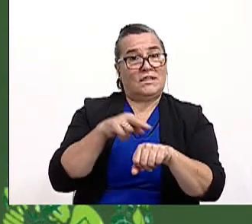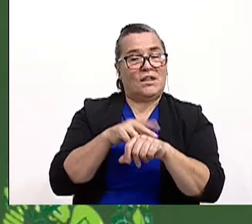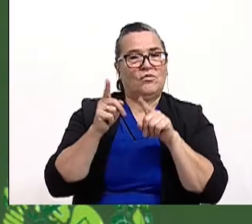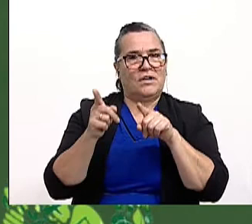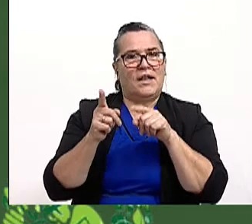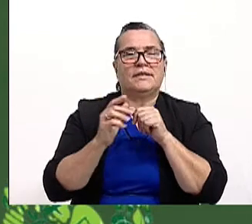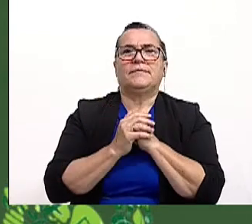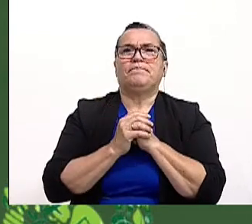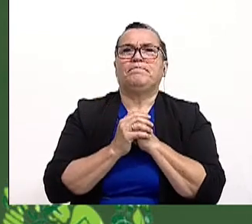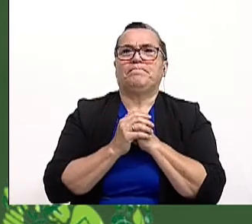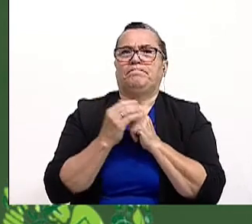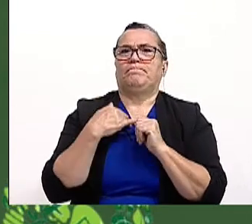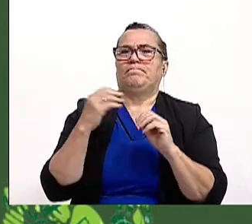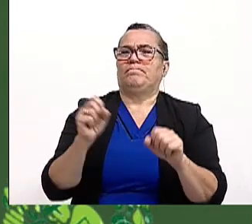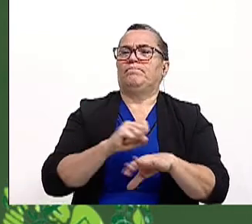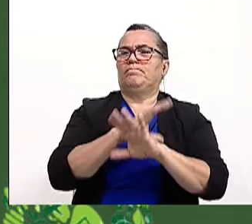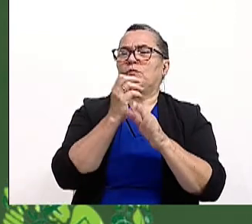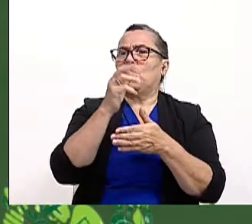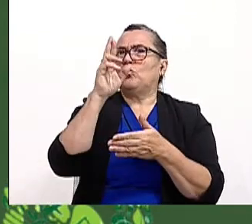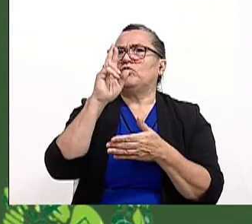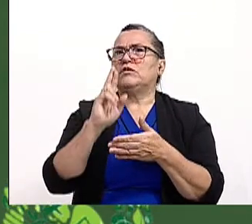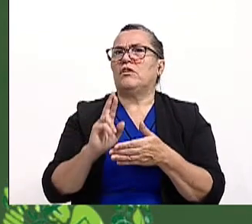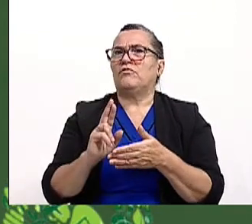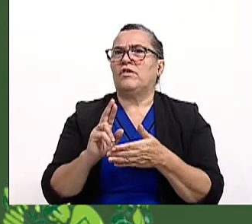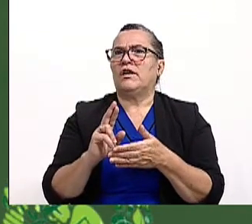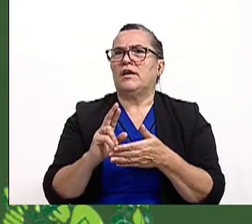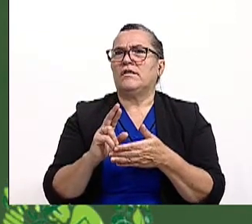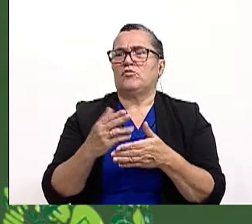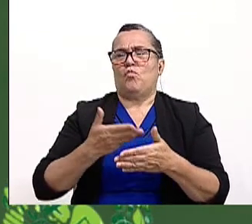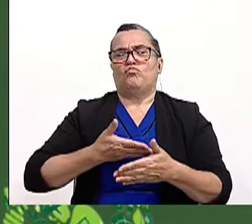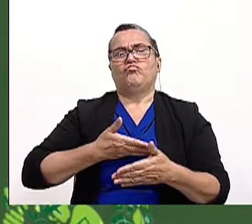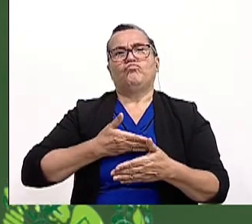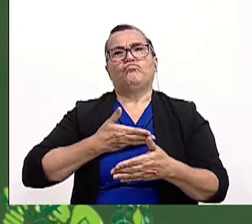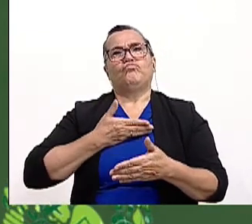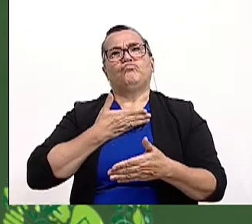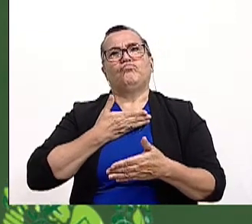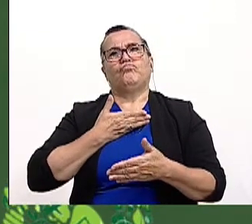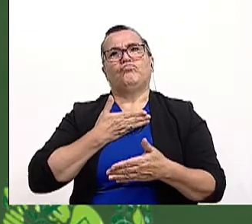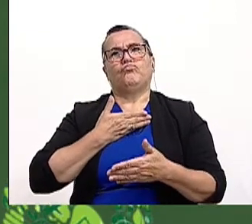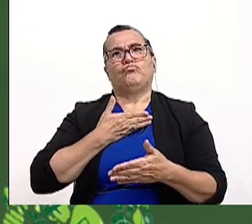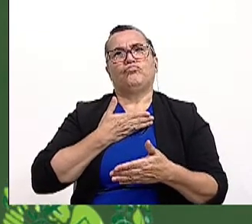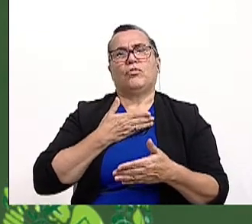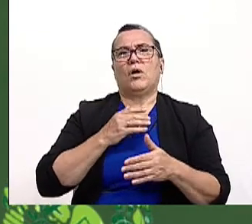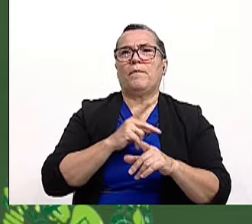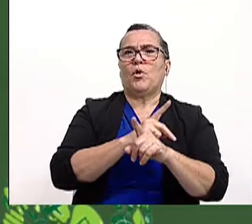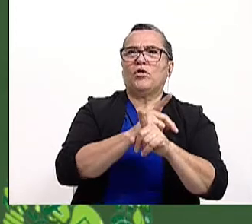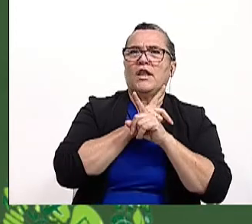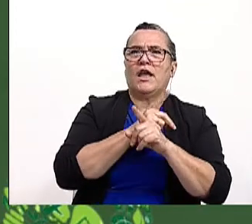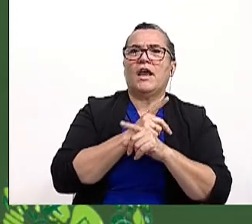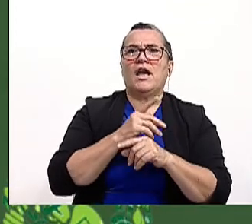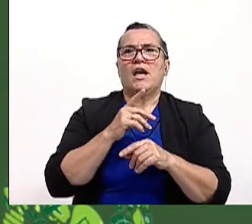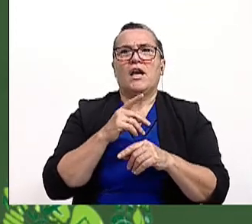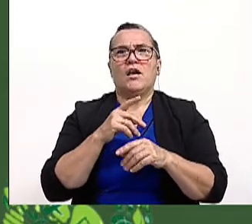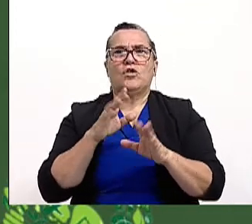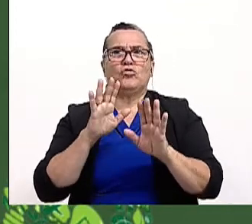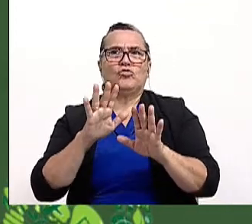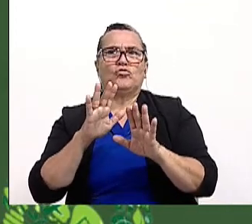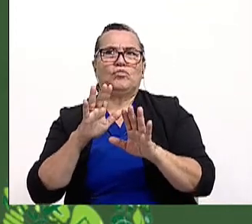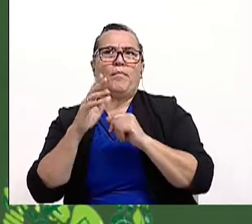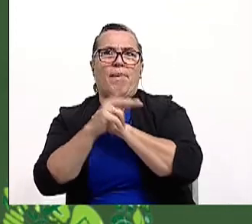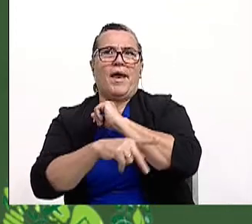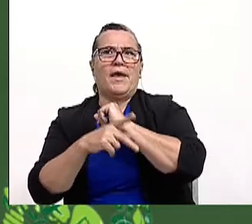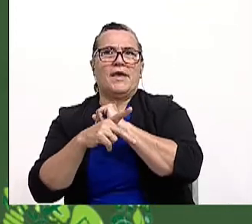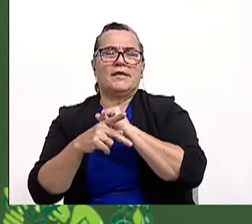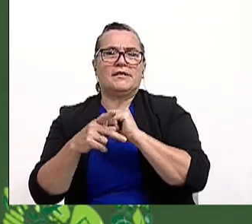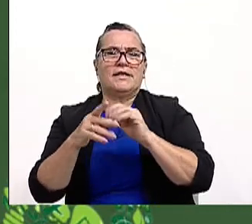It is clear that Costa Ricans are proud to live amongst and protect their country's rich environment. The